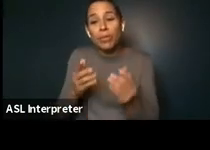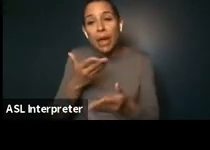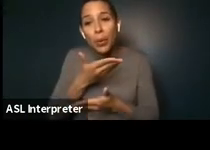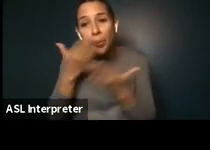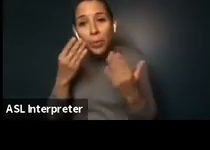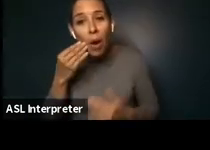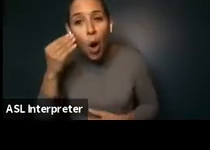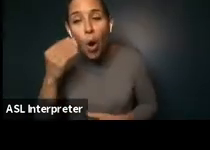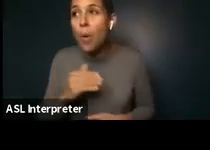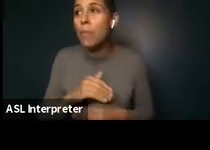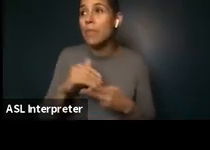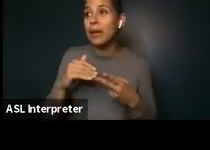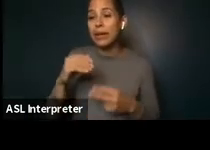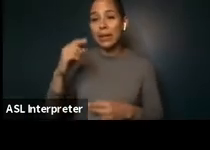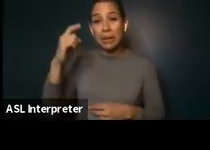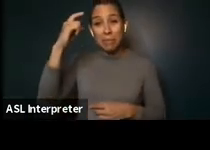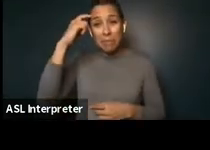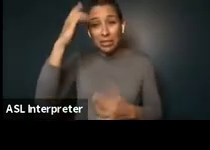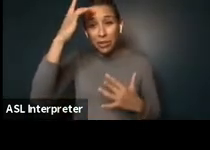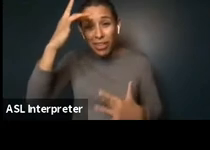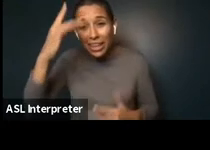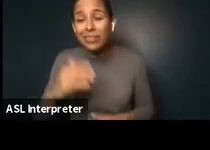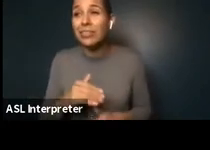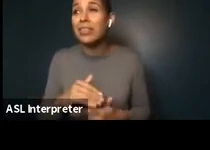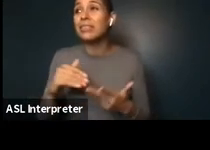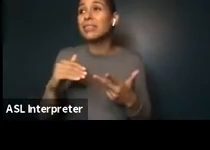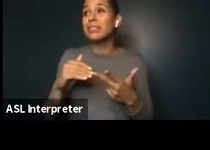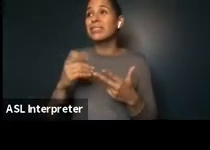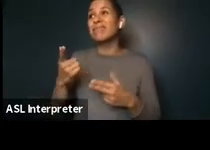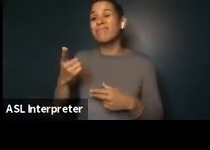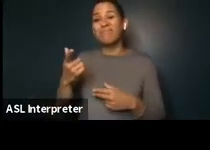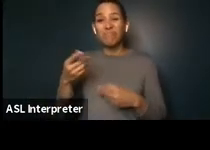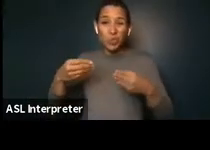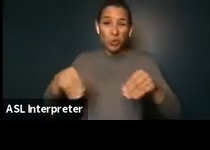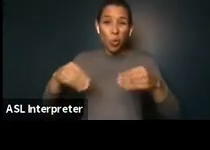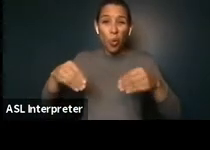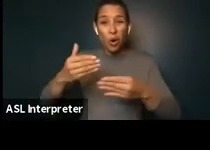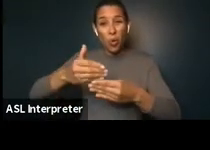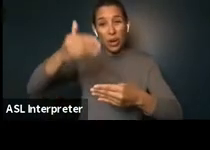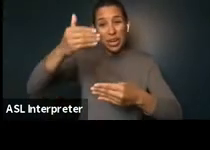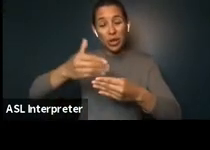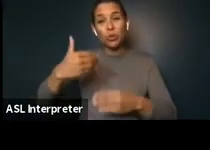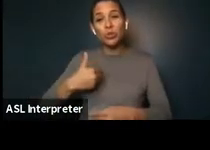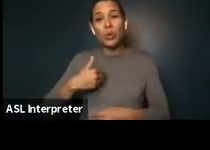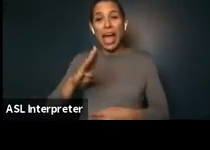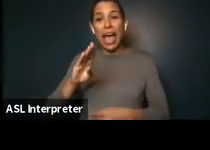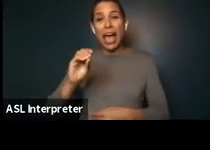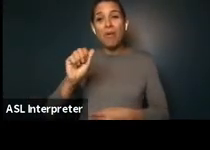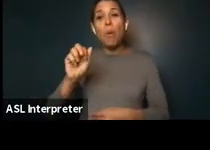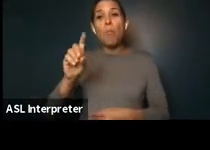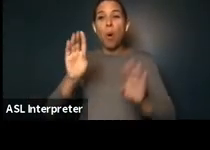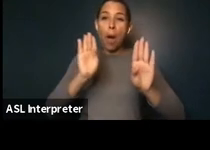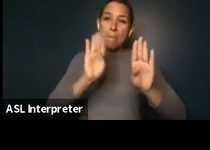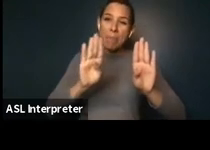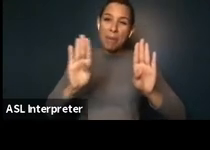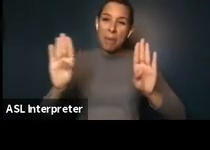shops because it's actually cheaper for those corporations to board it up rather than lose money by keeping those